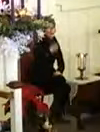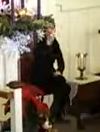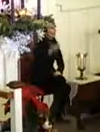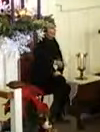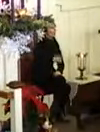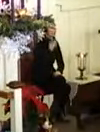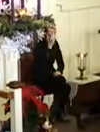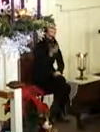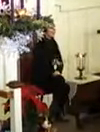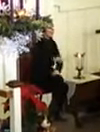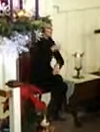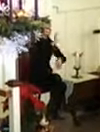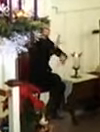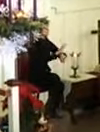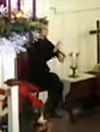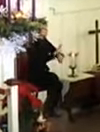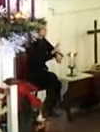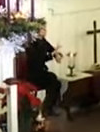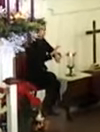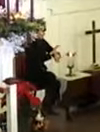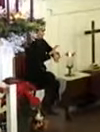this morning.